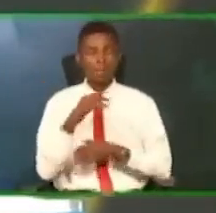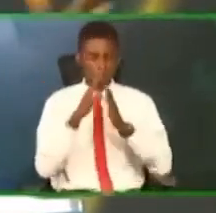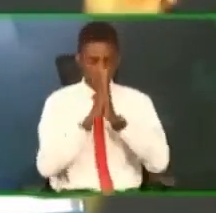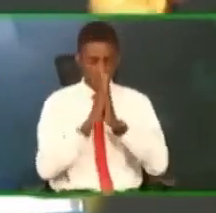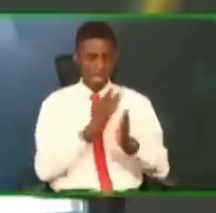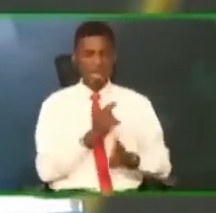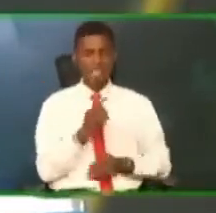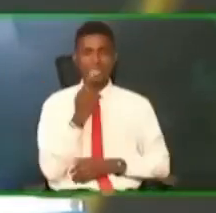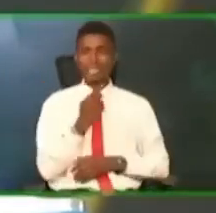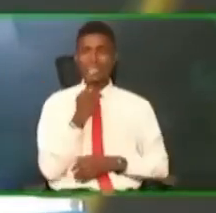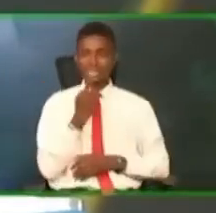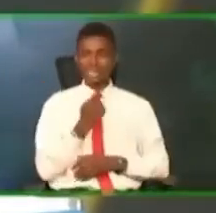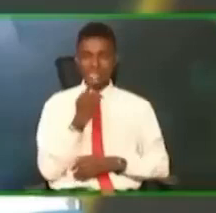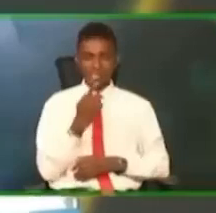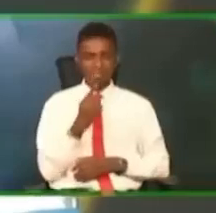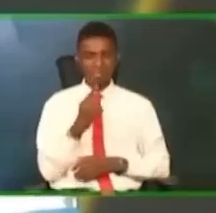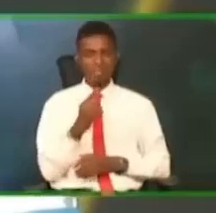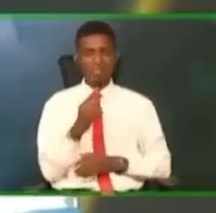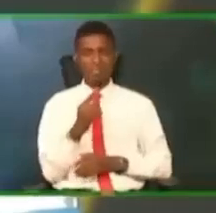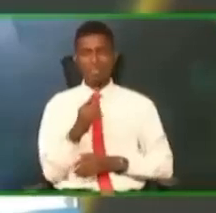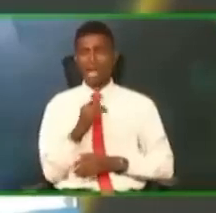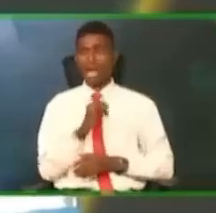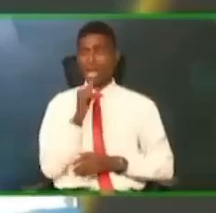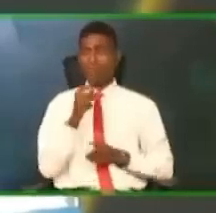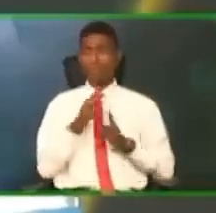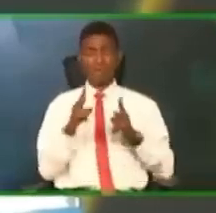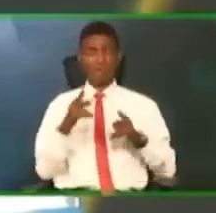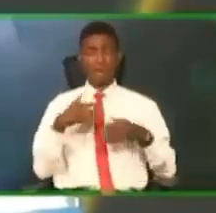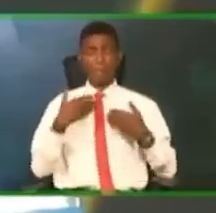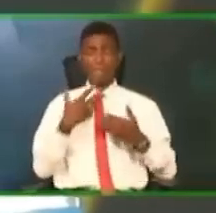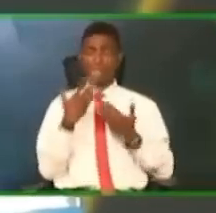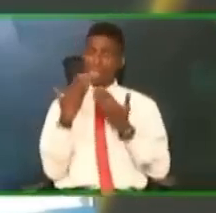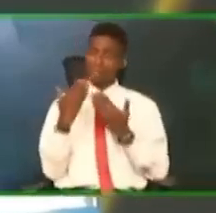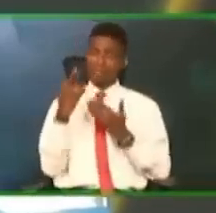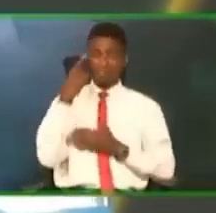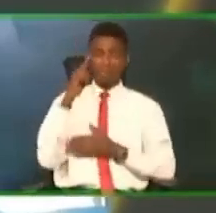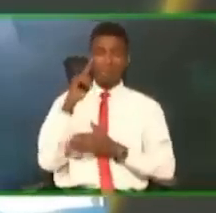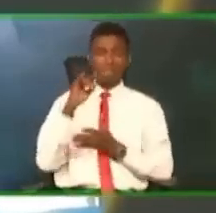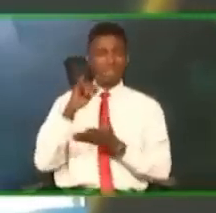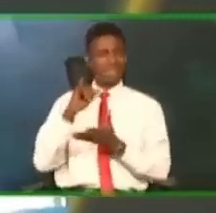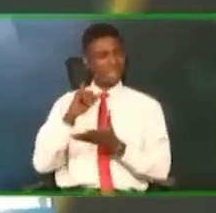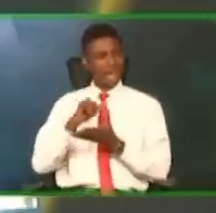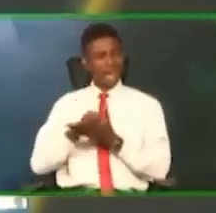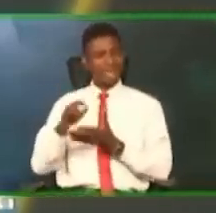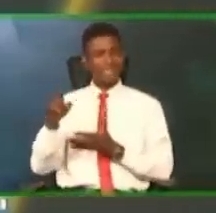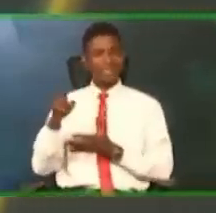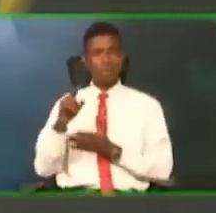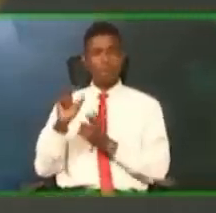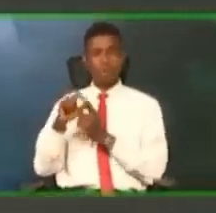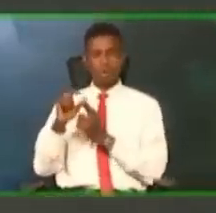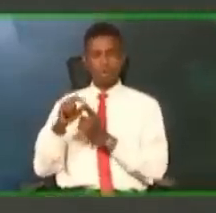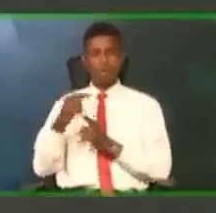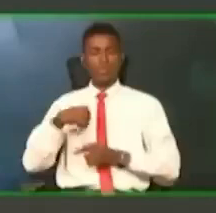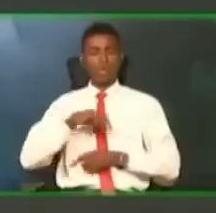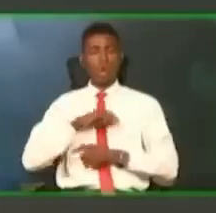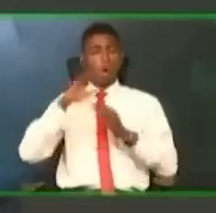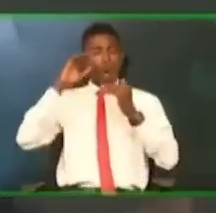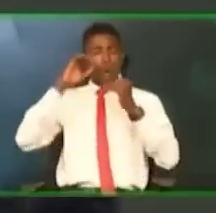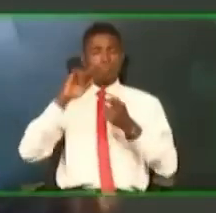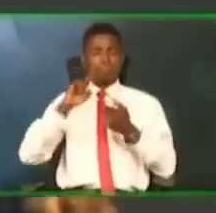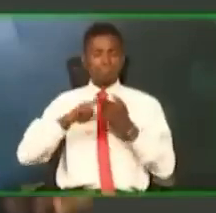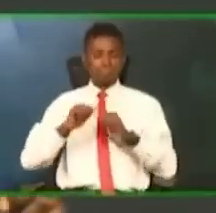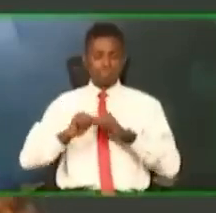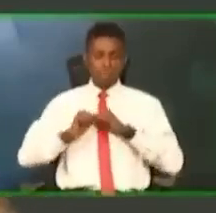said, and I'm so grateful for that compliment, sir. We intend to last and stay for a long time. So